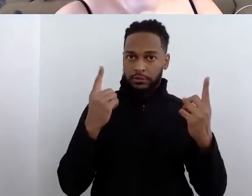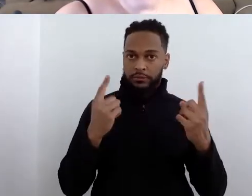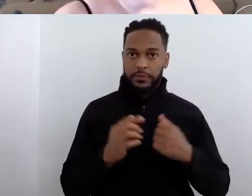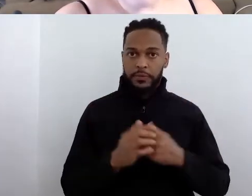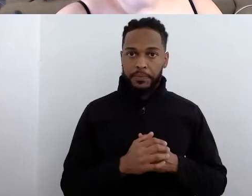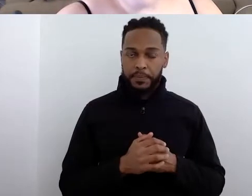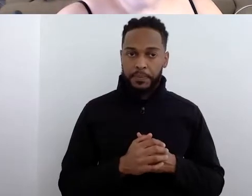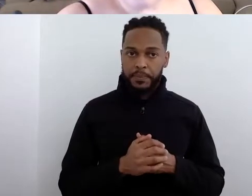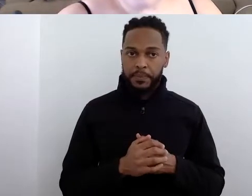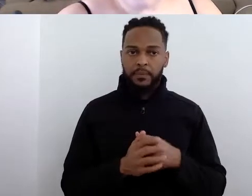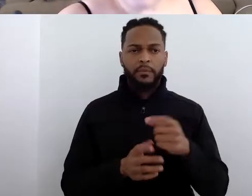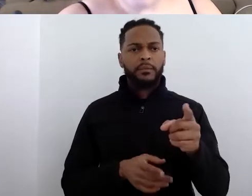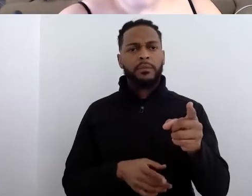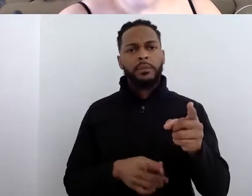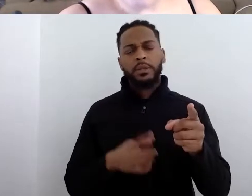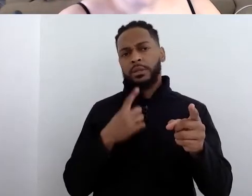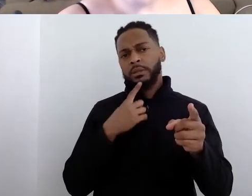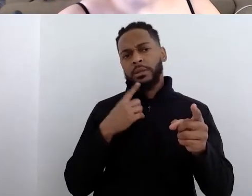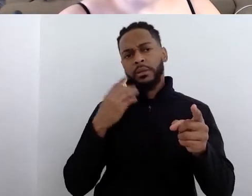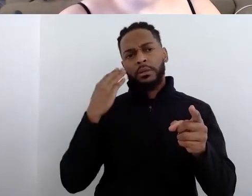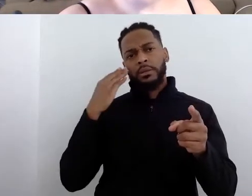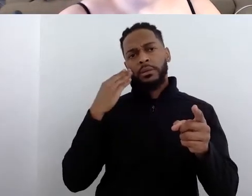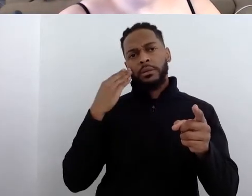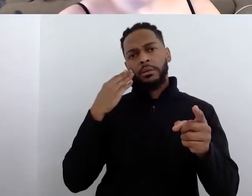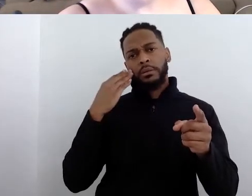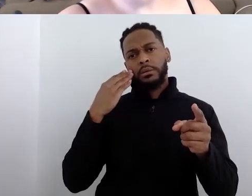things have changed when it comes to